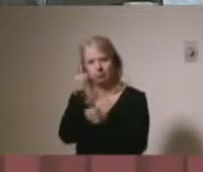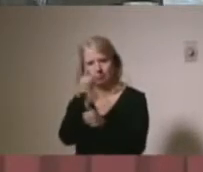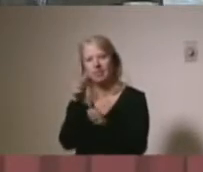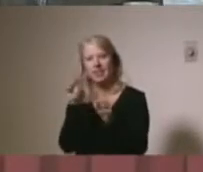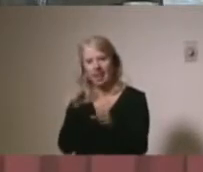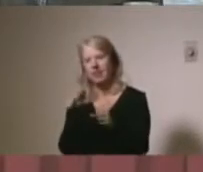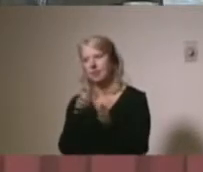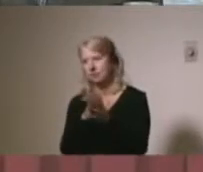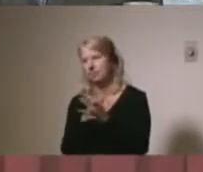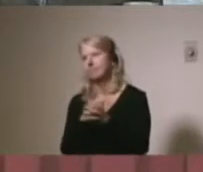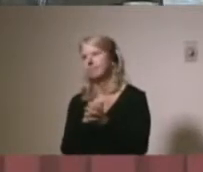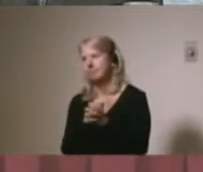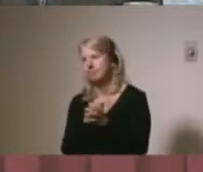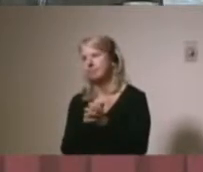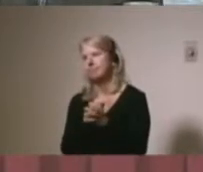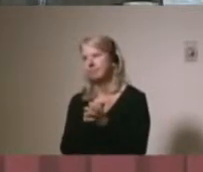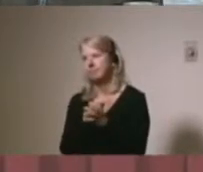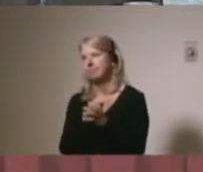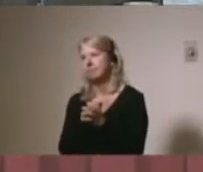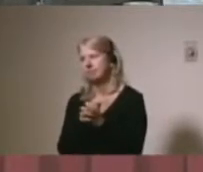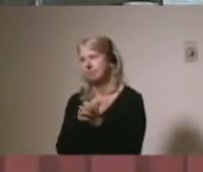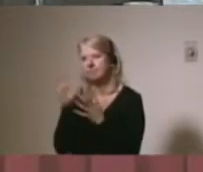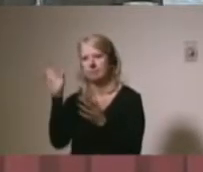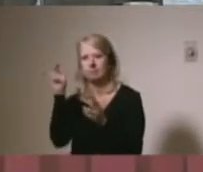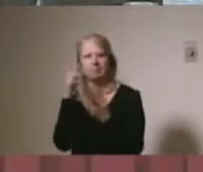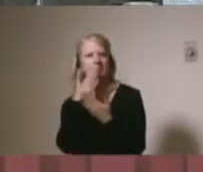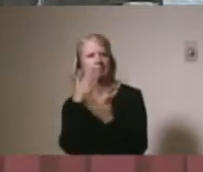So thank you, brother.